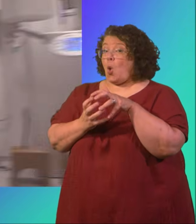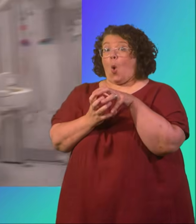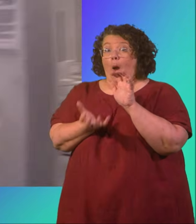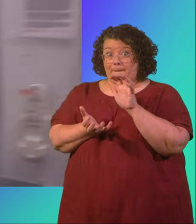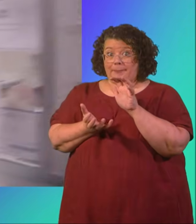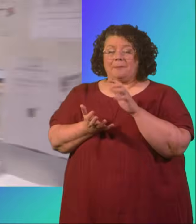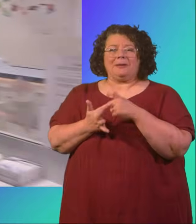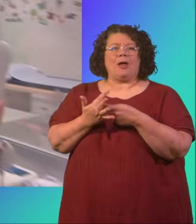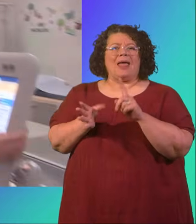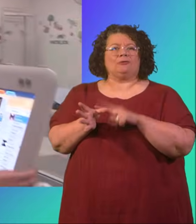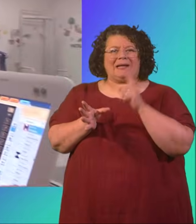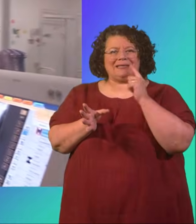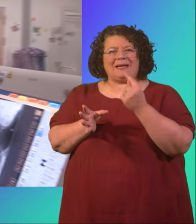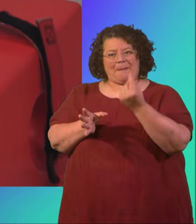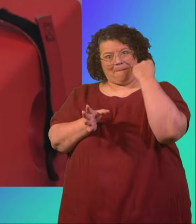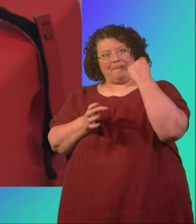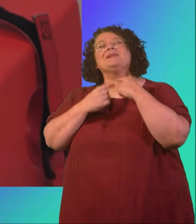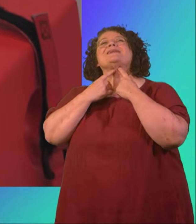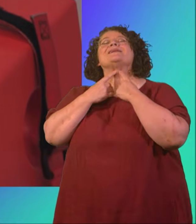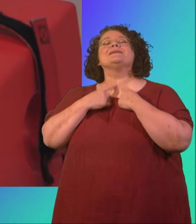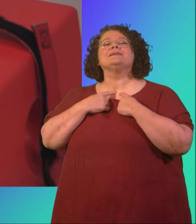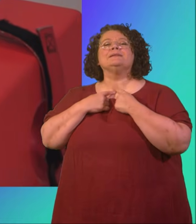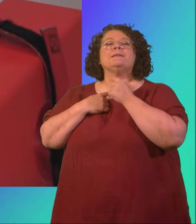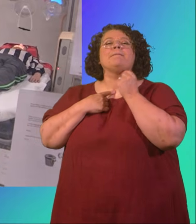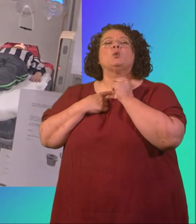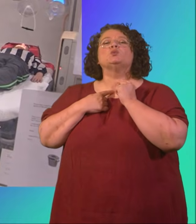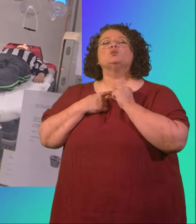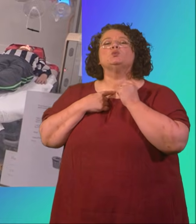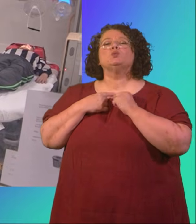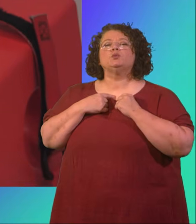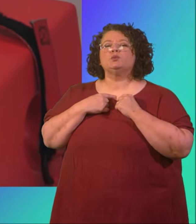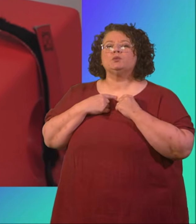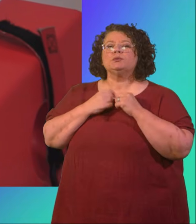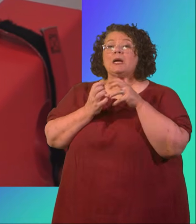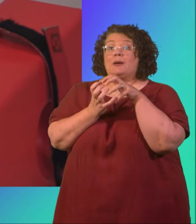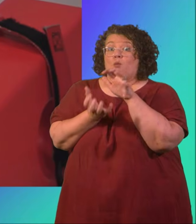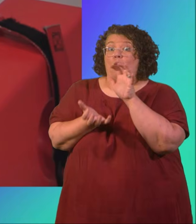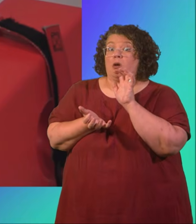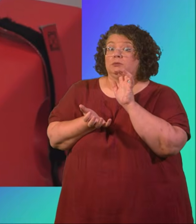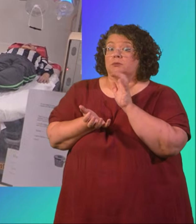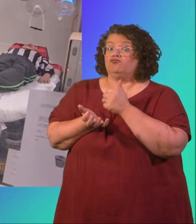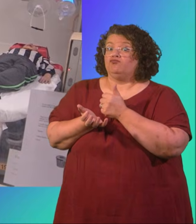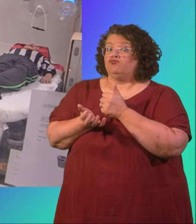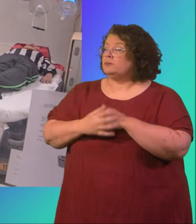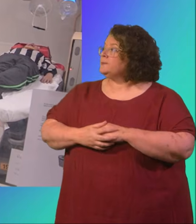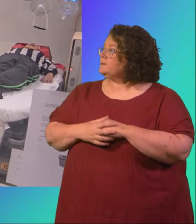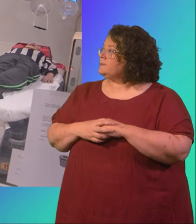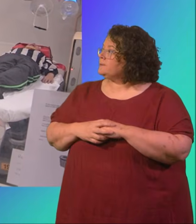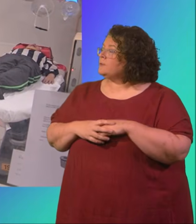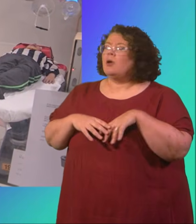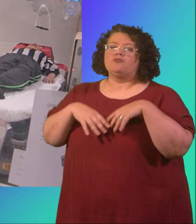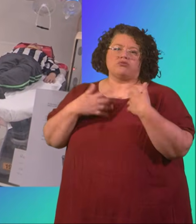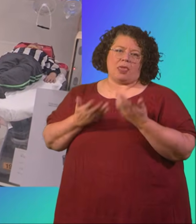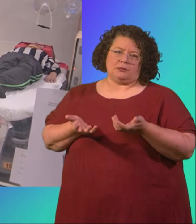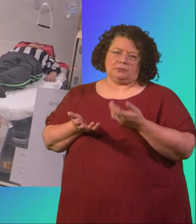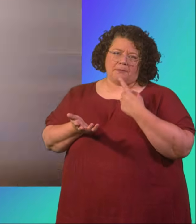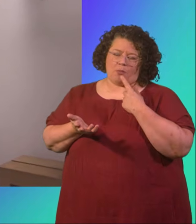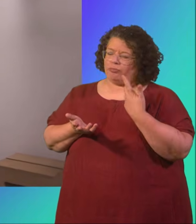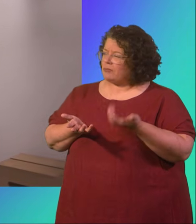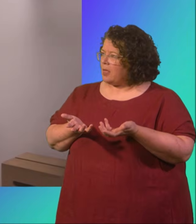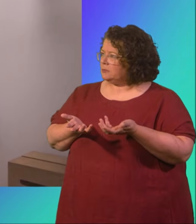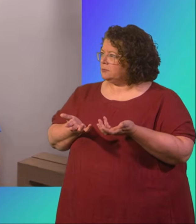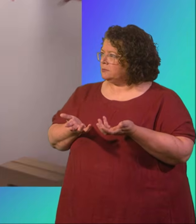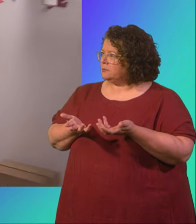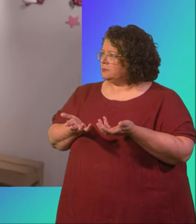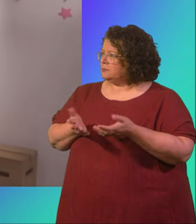x-ray can see the bones in his neck. Okay, as wide as you can. Wide as you can. That's it, brilliant. And relax your mouth again. And